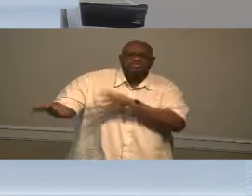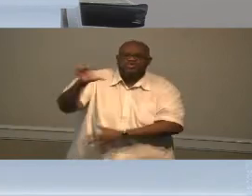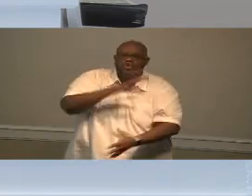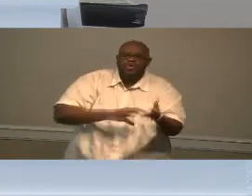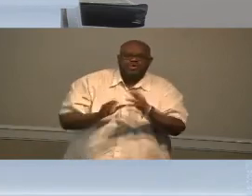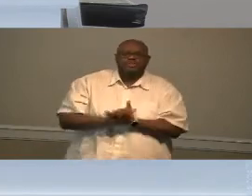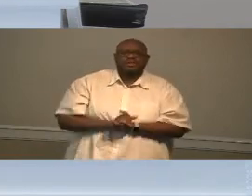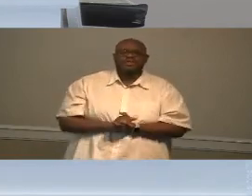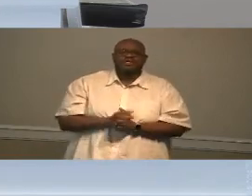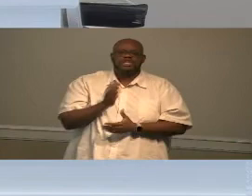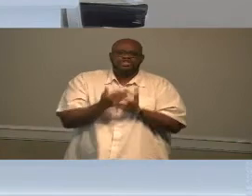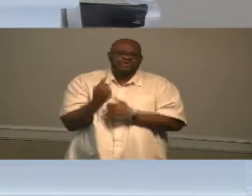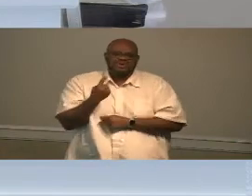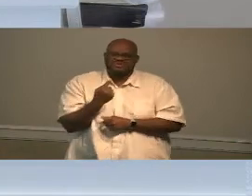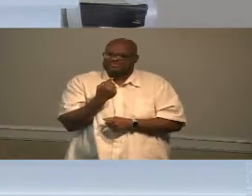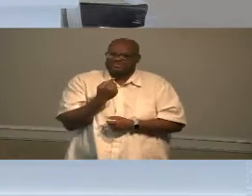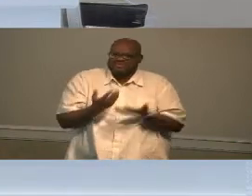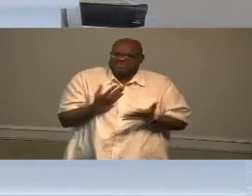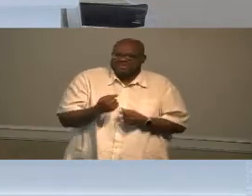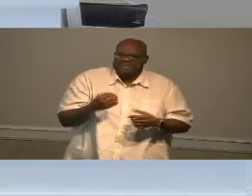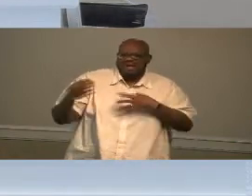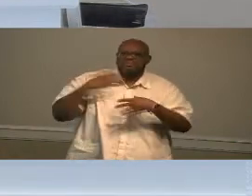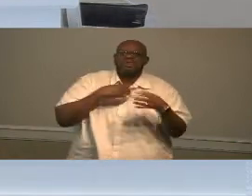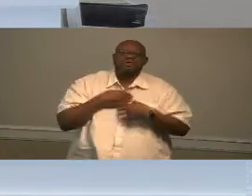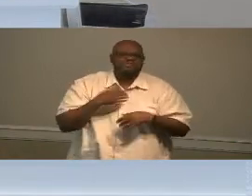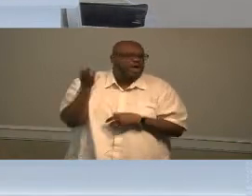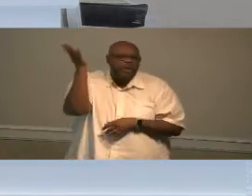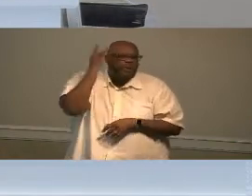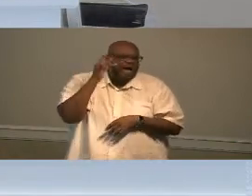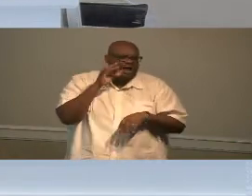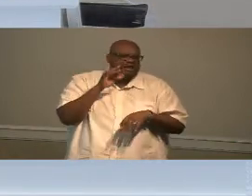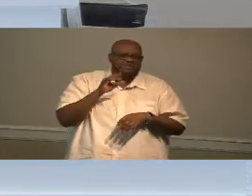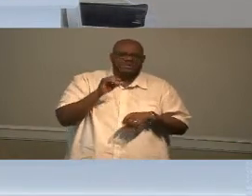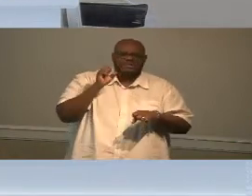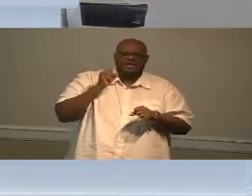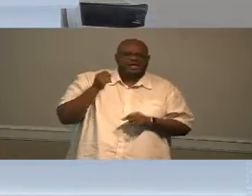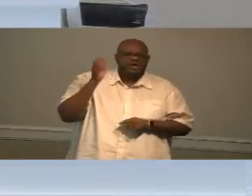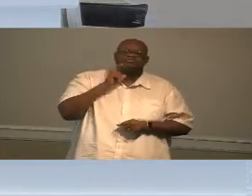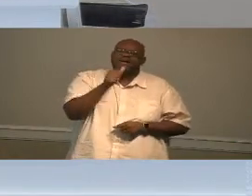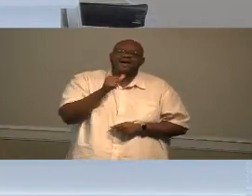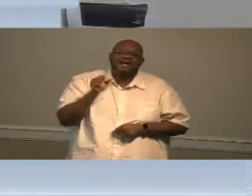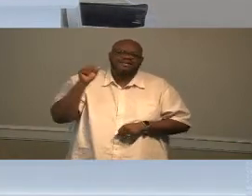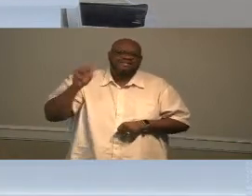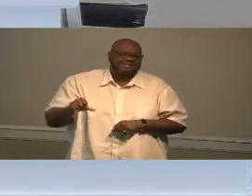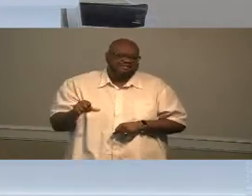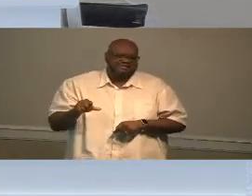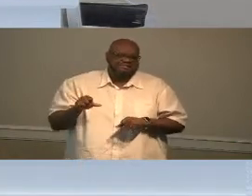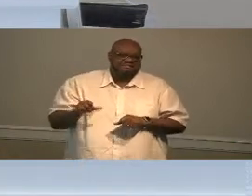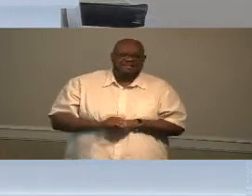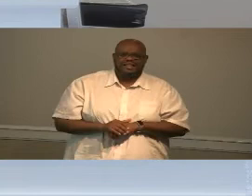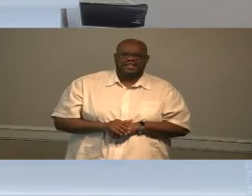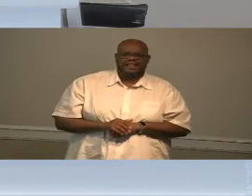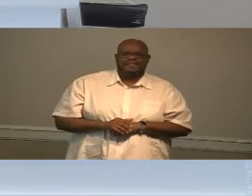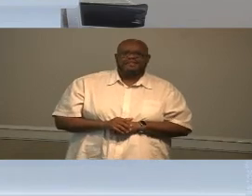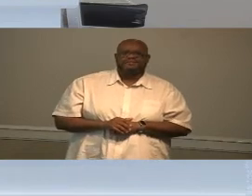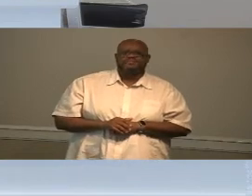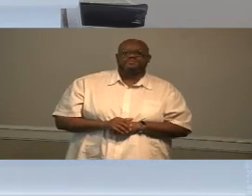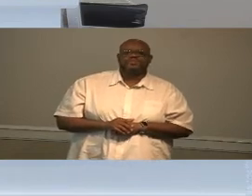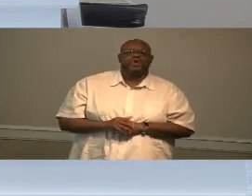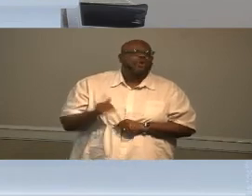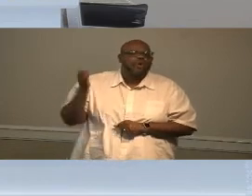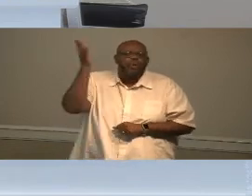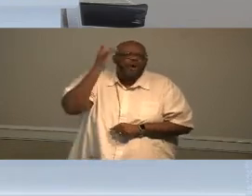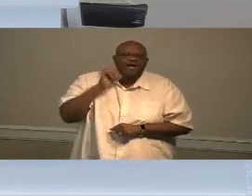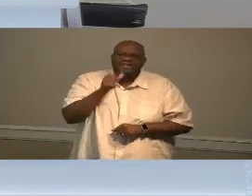Somebody had to be saying, why didn't we stay? I didn't sign up for this. Challenging. You get my direction. Why didn't we